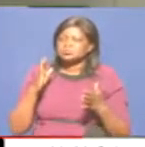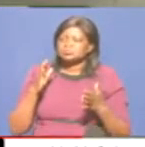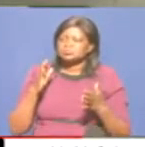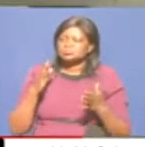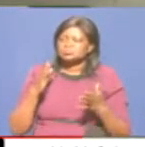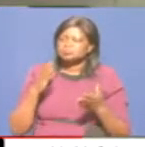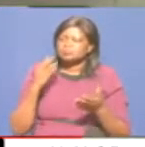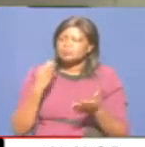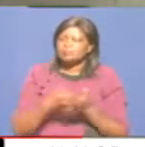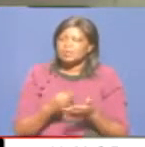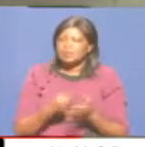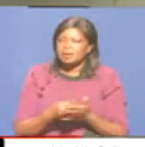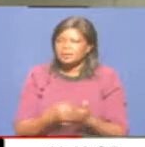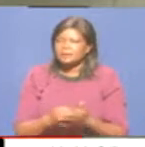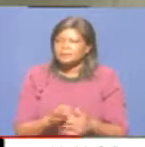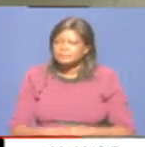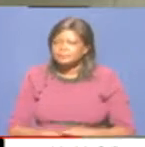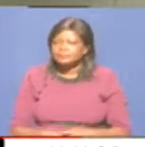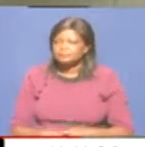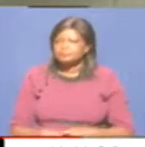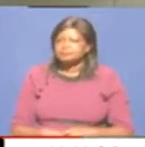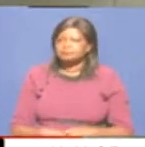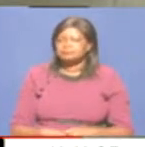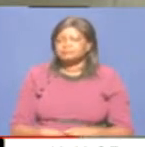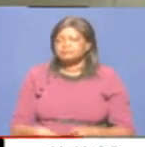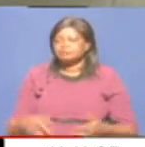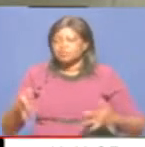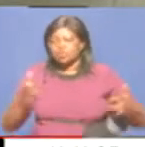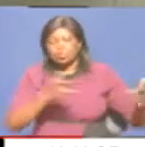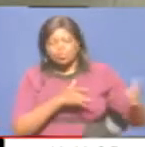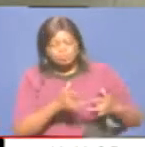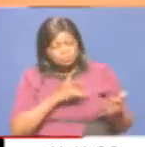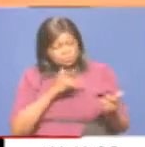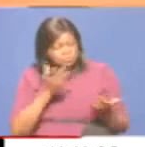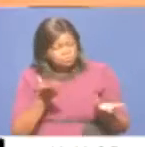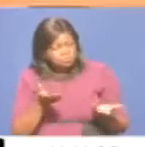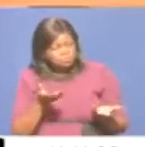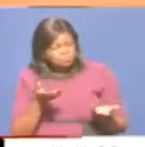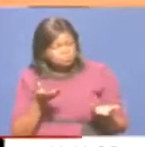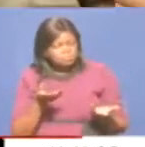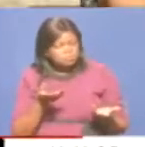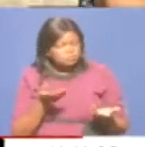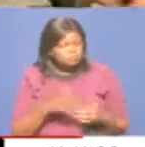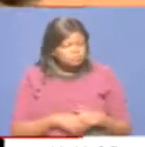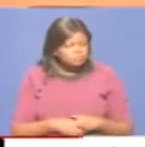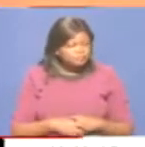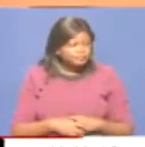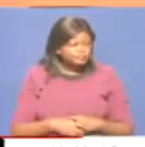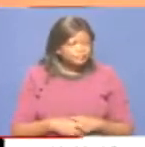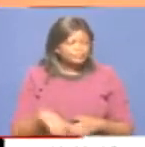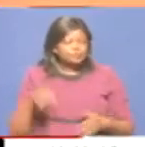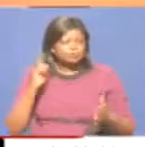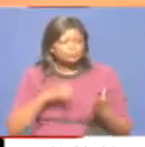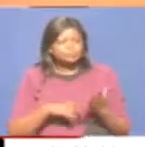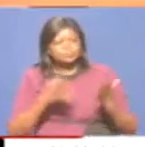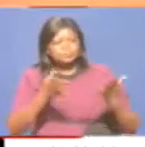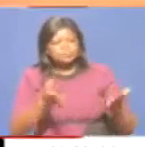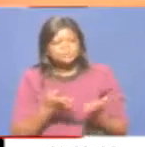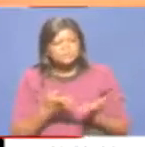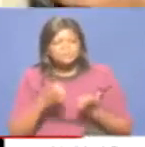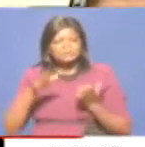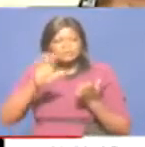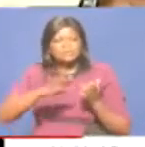at the mass, the area in terms of mass, the requirements in that region for